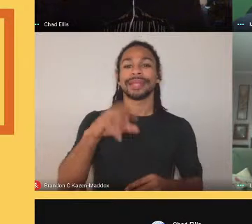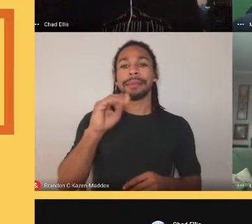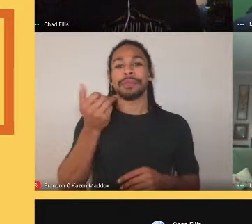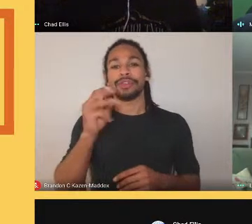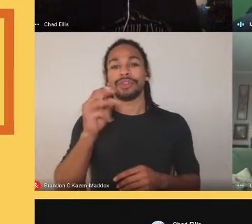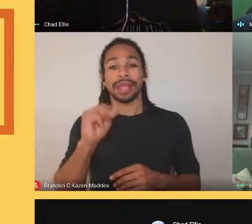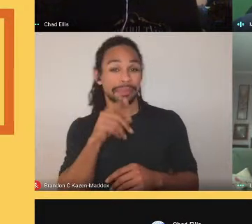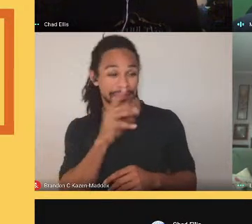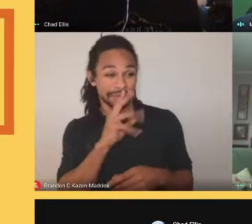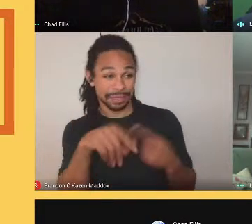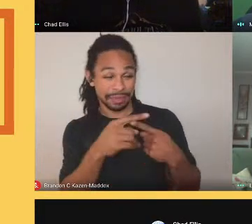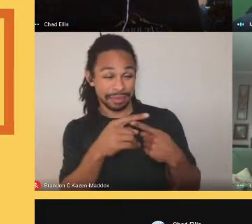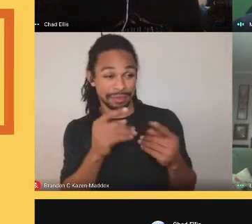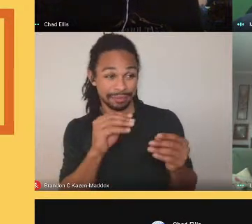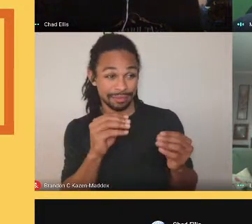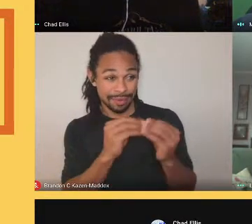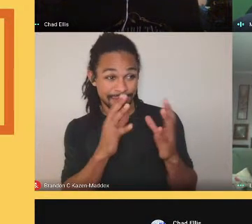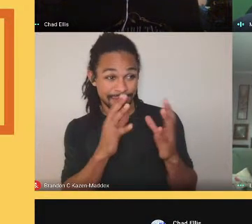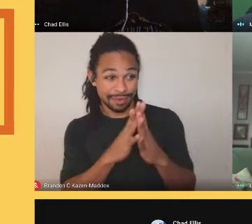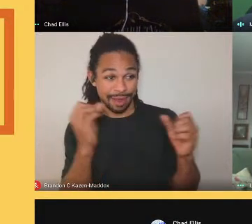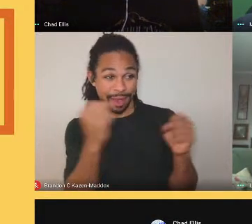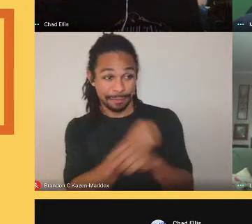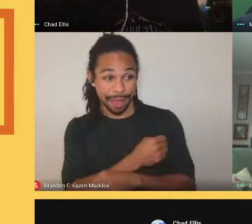And that was more of a,